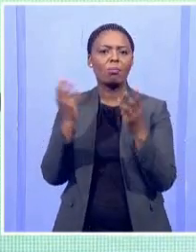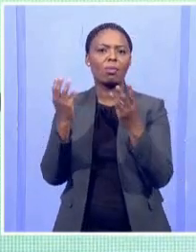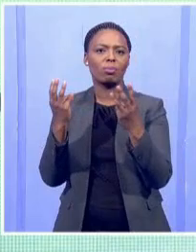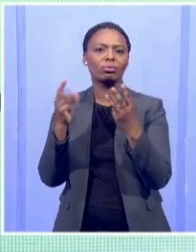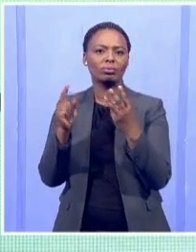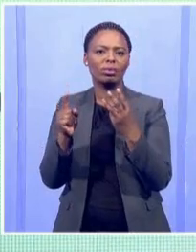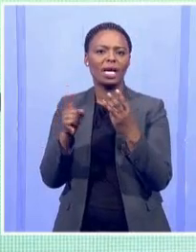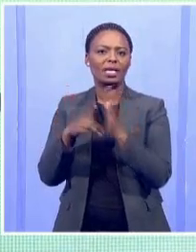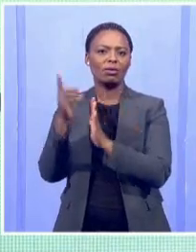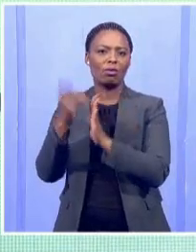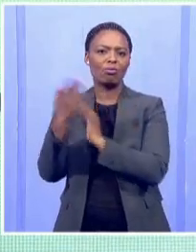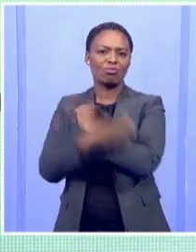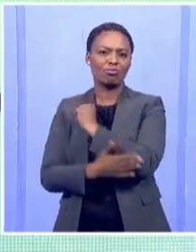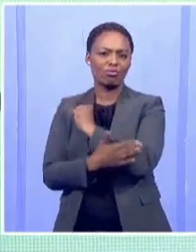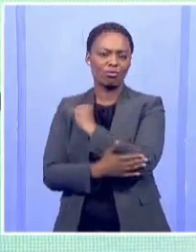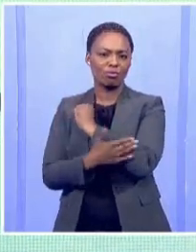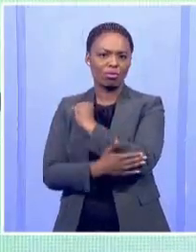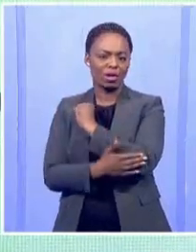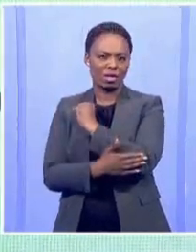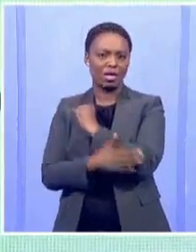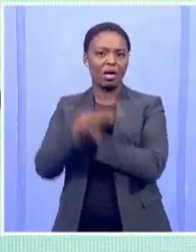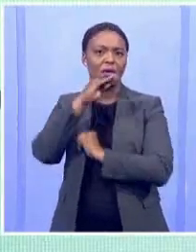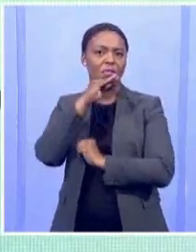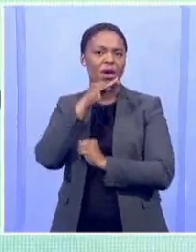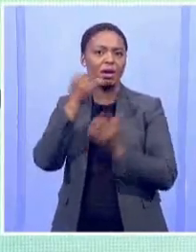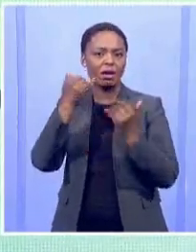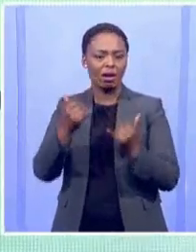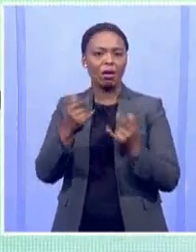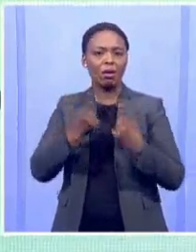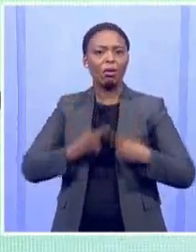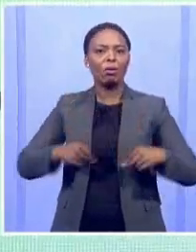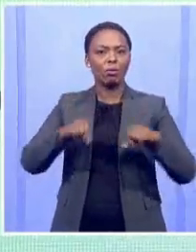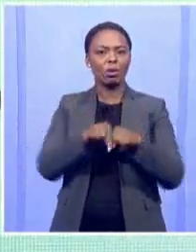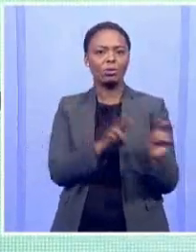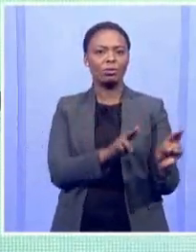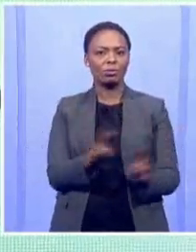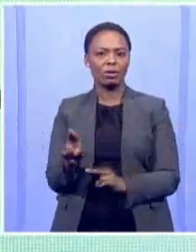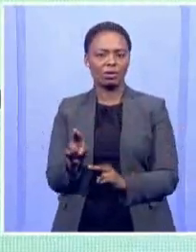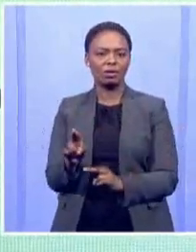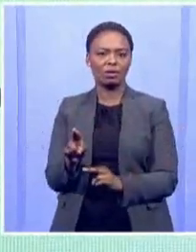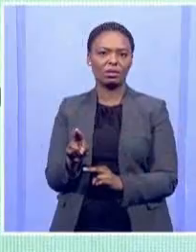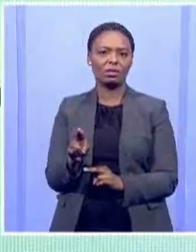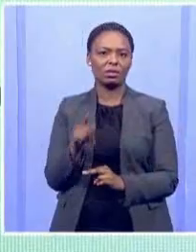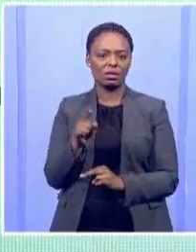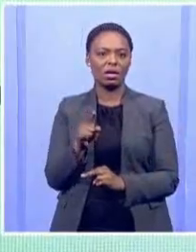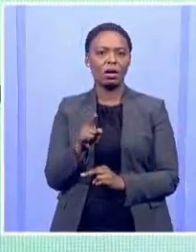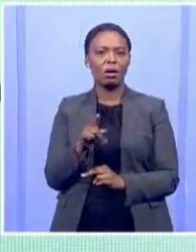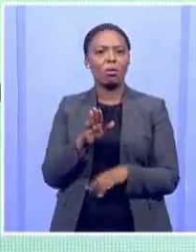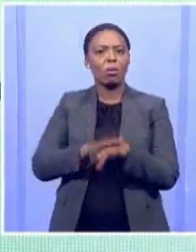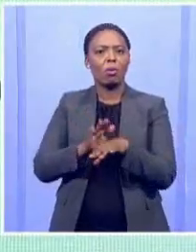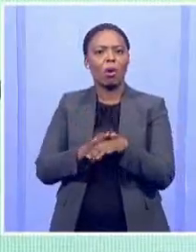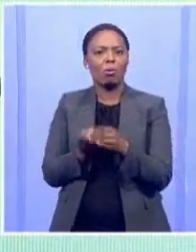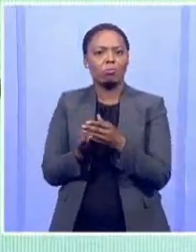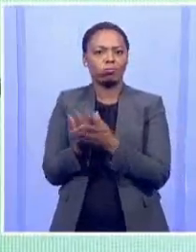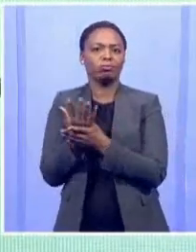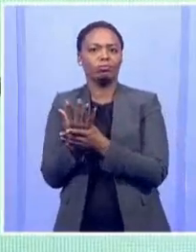developed countries, it means that we also have to be ready for an increase